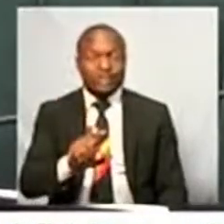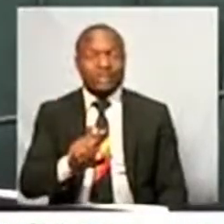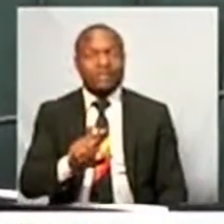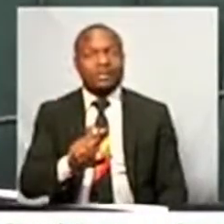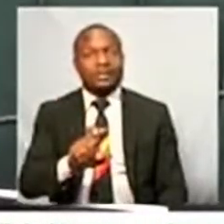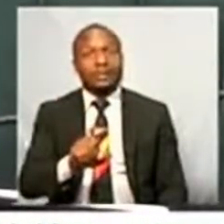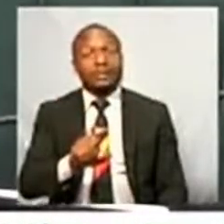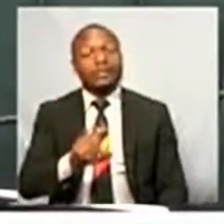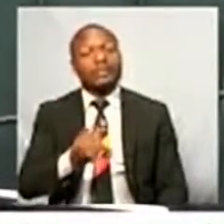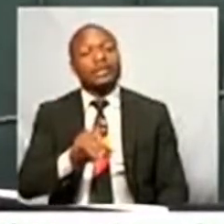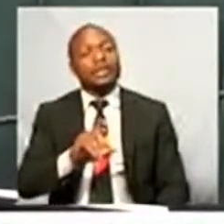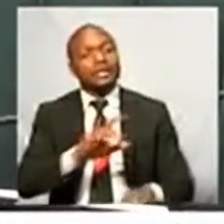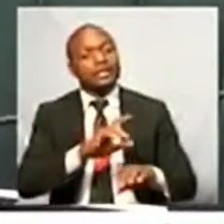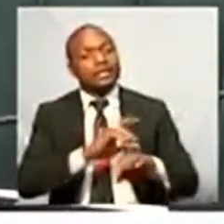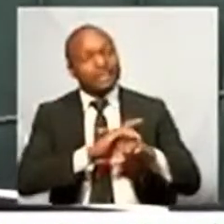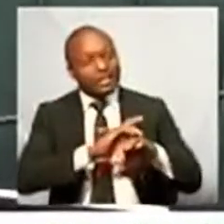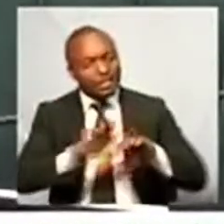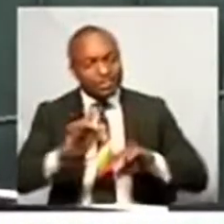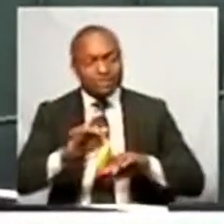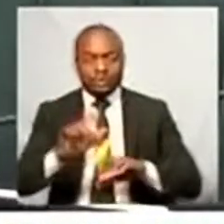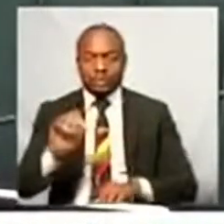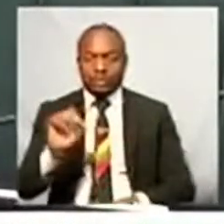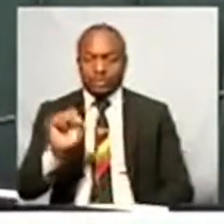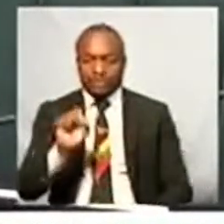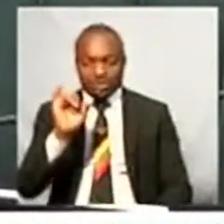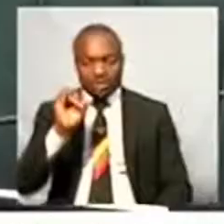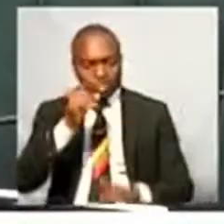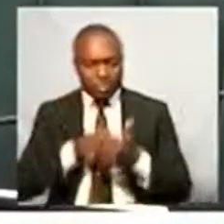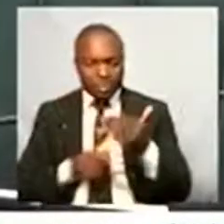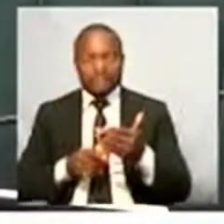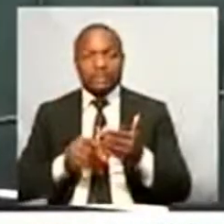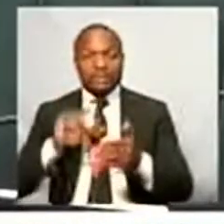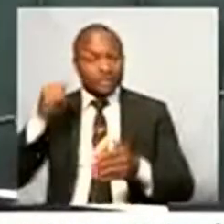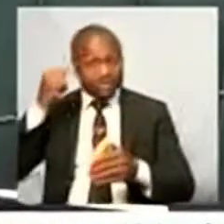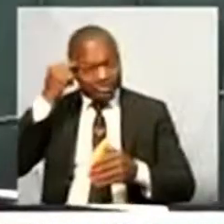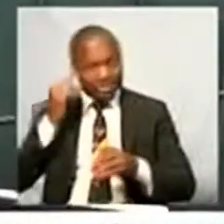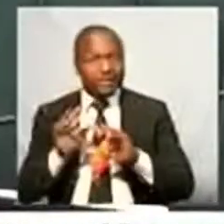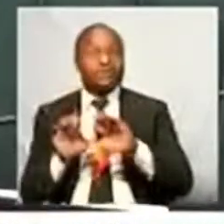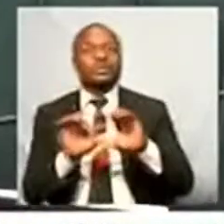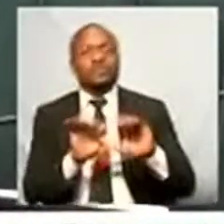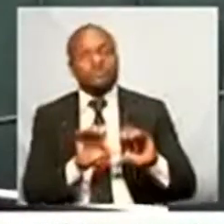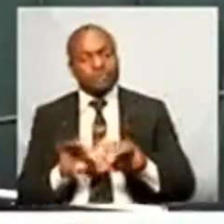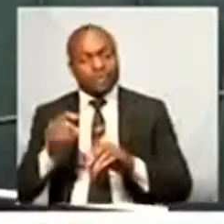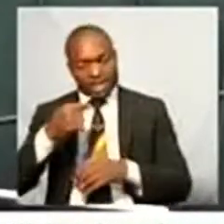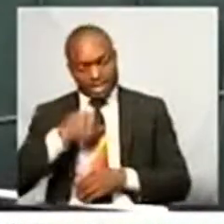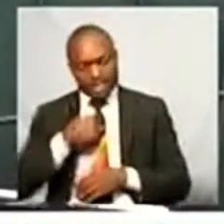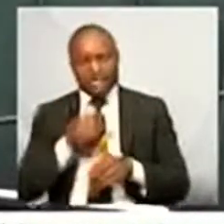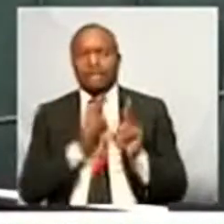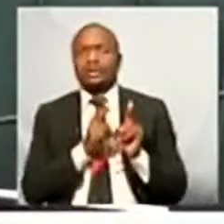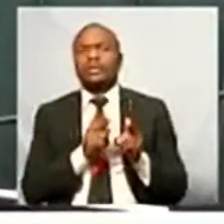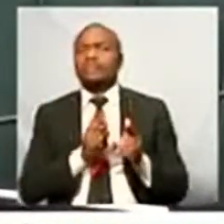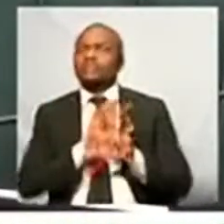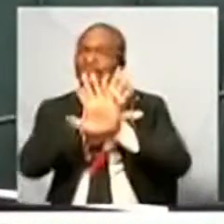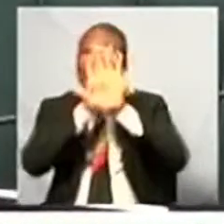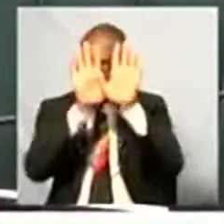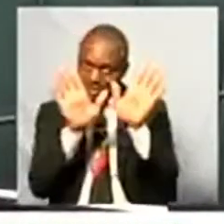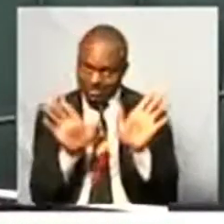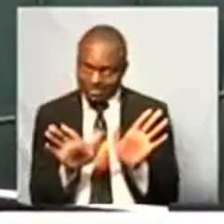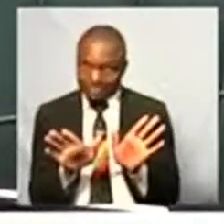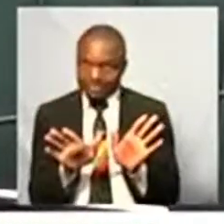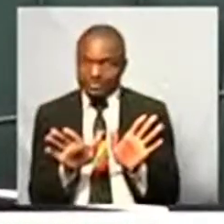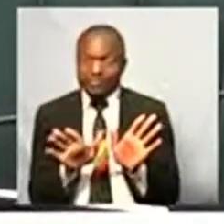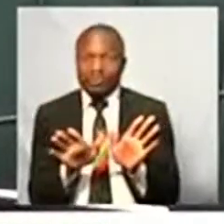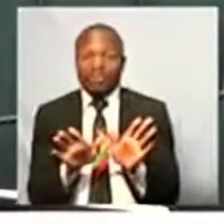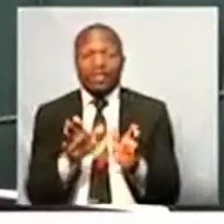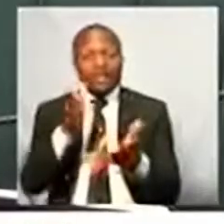the SI, that's what he talked about. What is it that we are doing? And I clearly answered, Honorable Member for Failure,